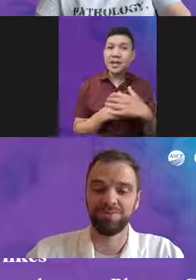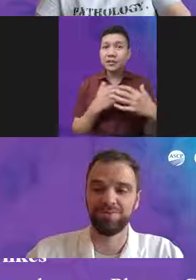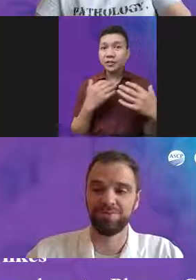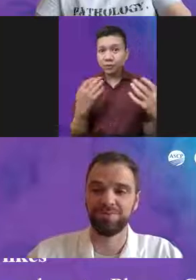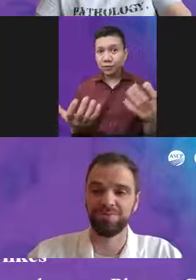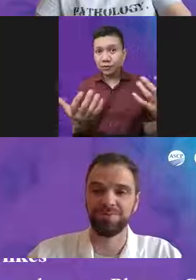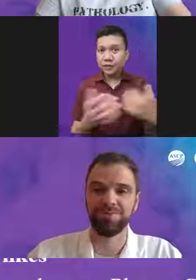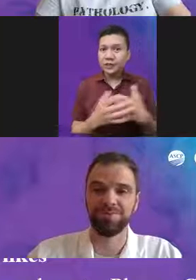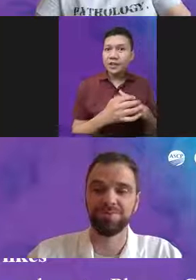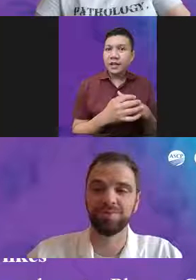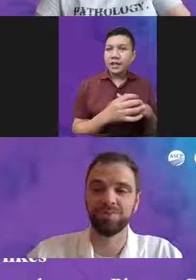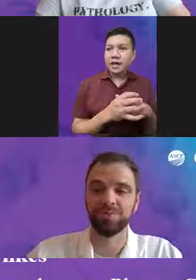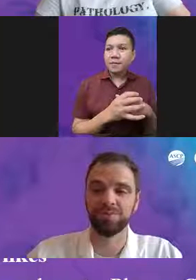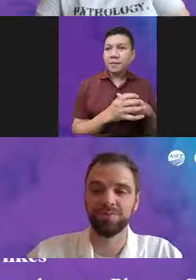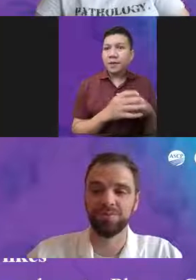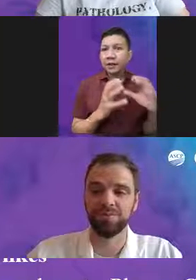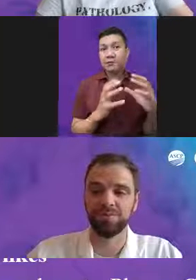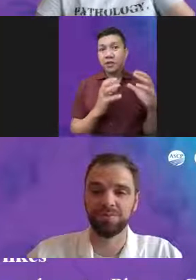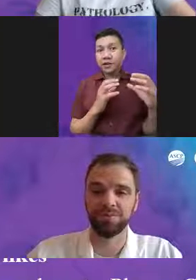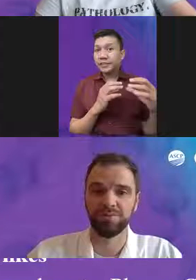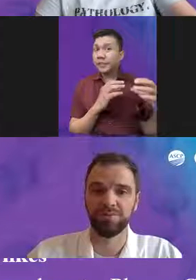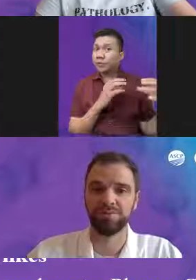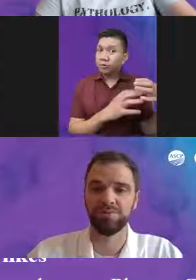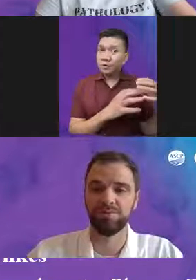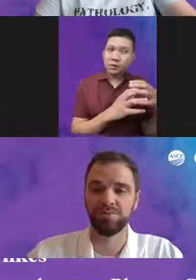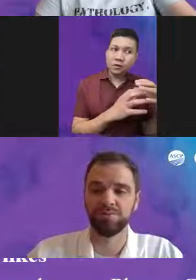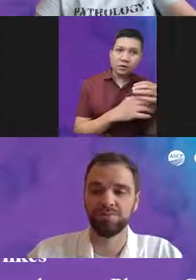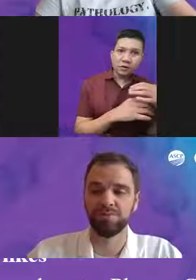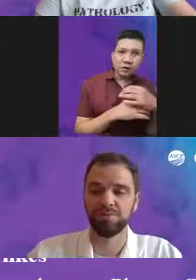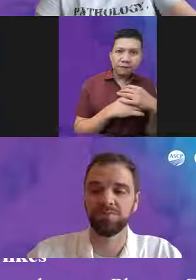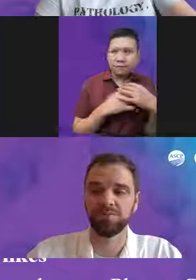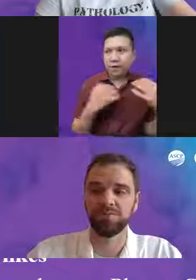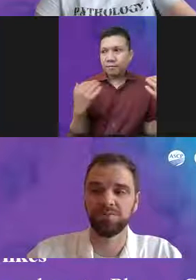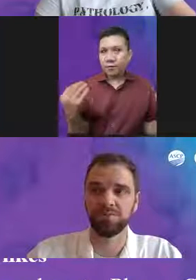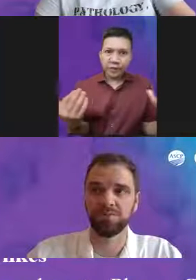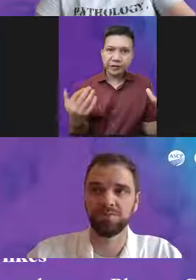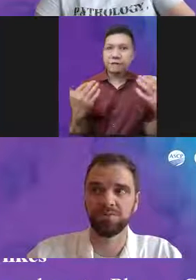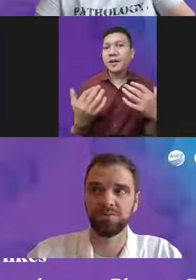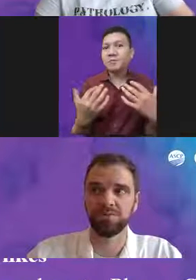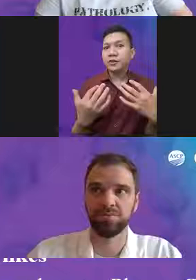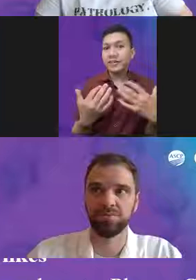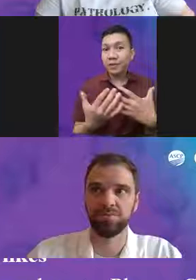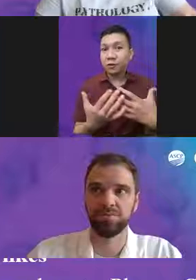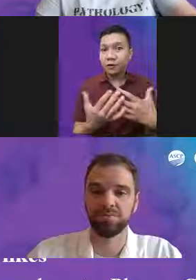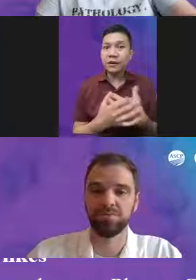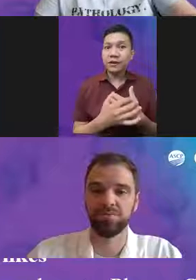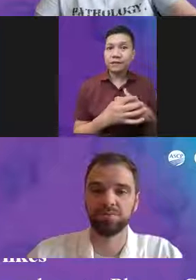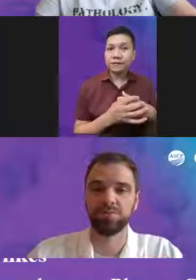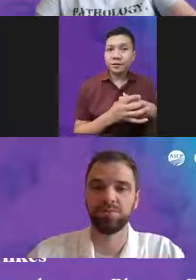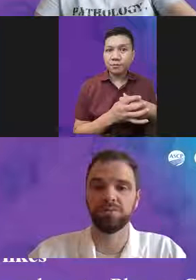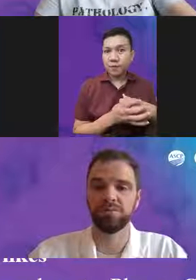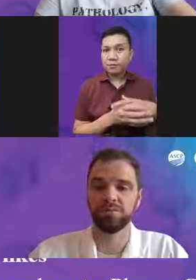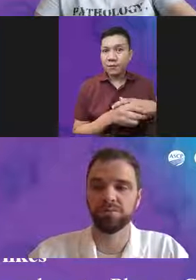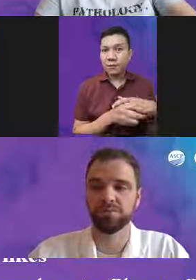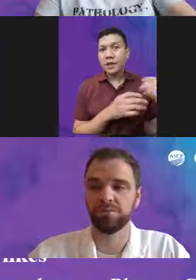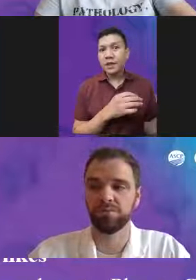hematopoietic cells are produced. But when there is a tumor or a fibroid or fiber takeover of